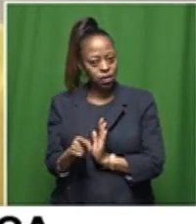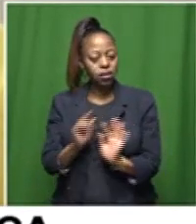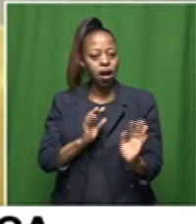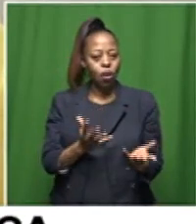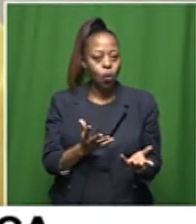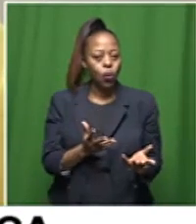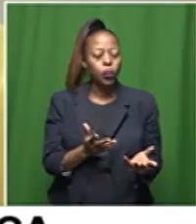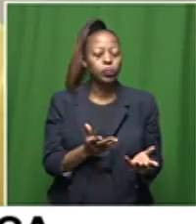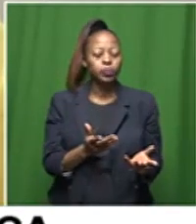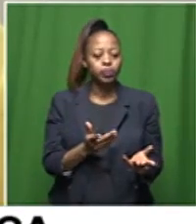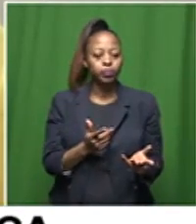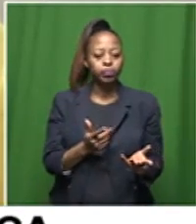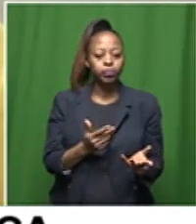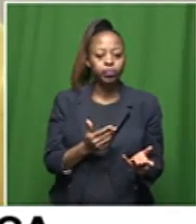of